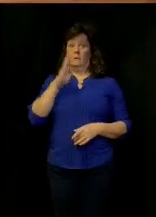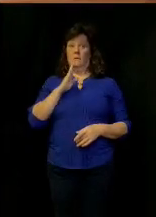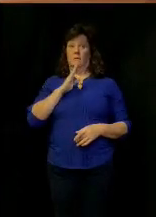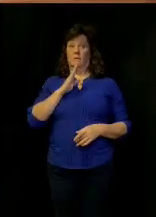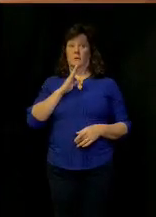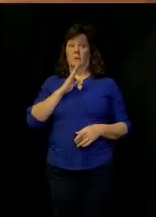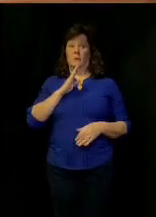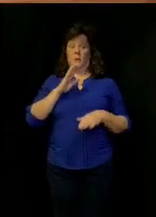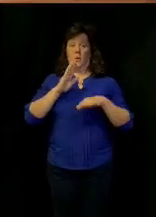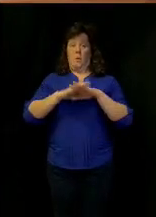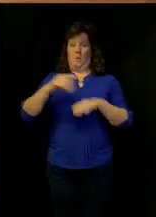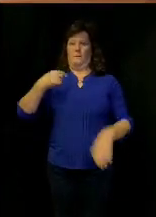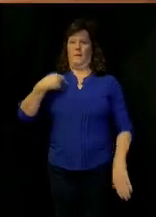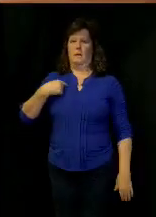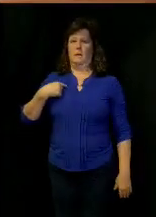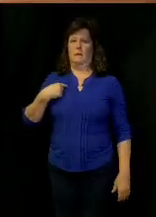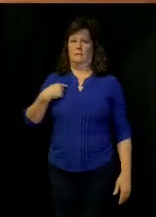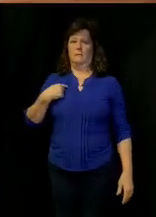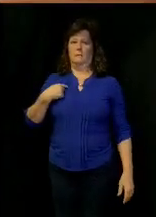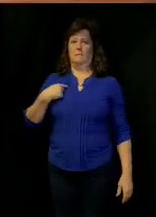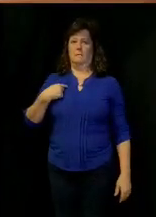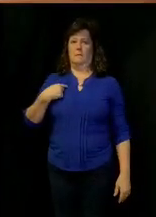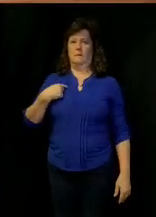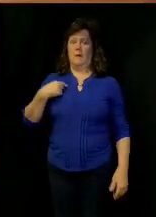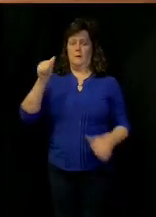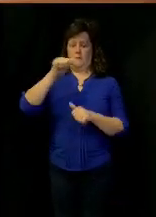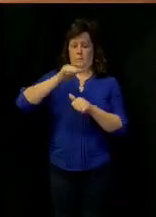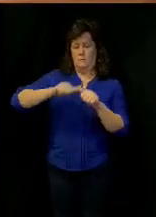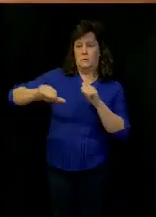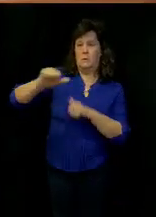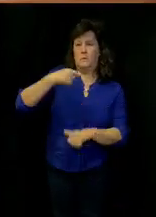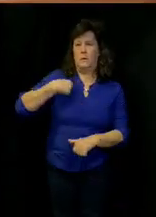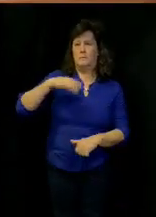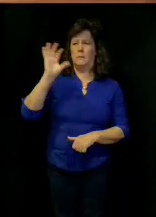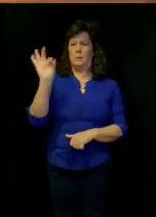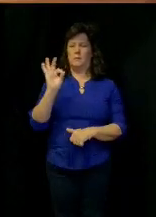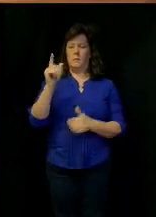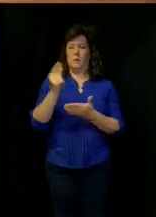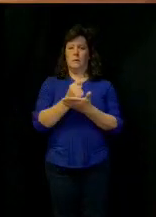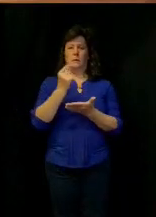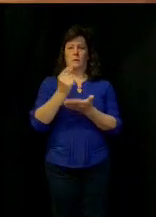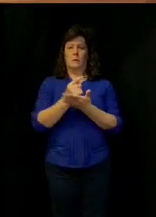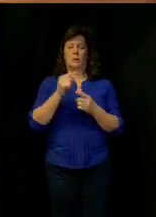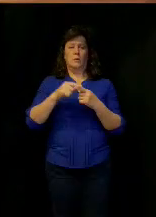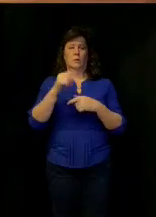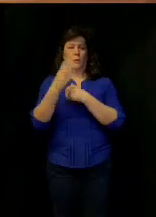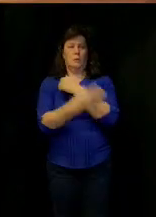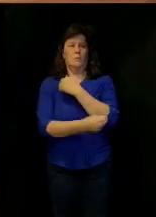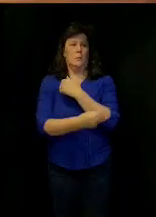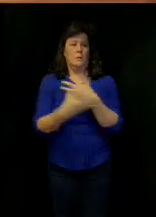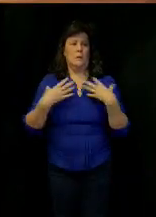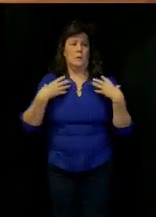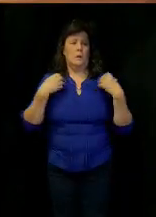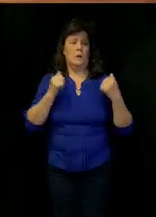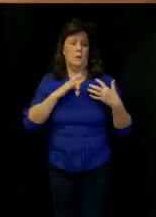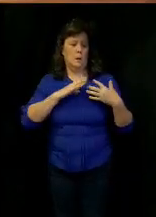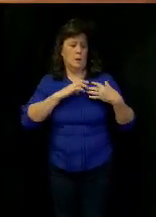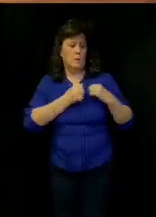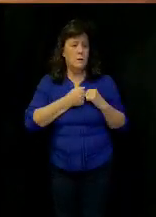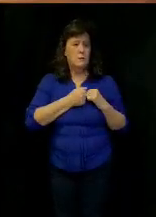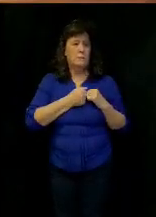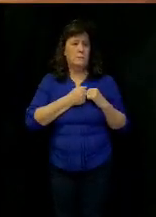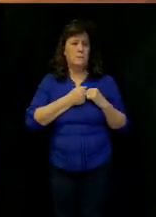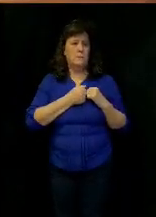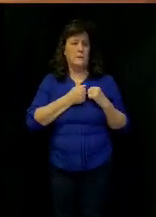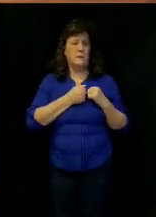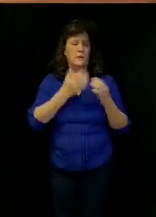is upon me, for he has anointed me to preach the gospel to the poor, to heal the brokenhearted, to set at